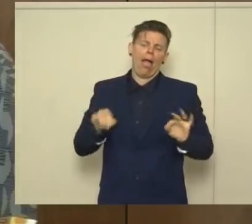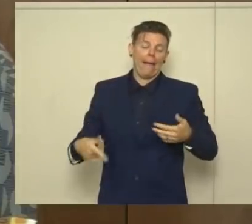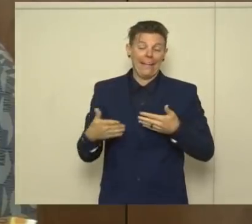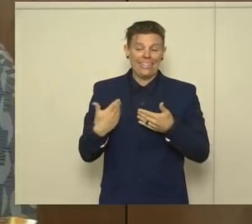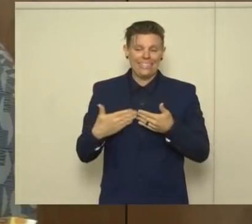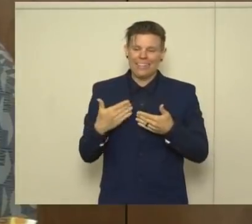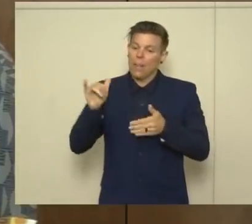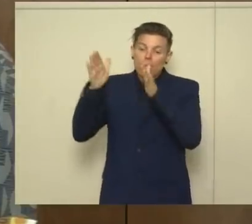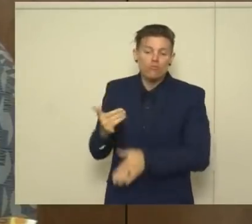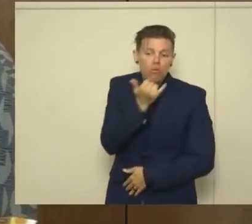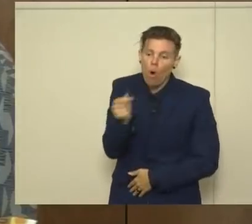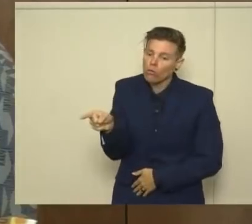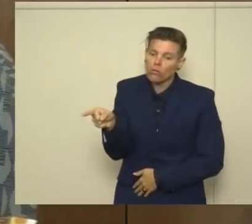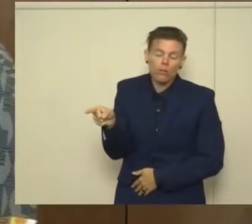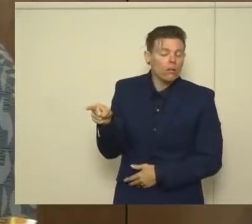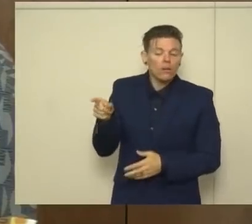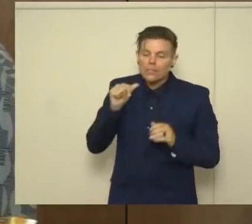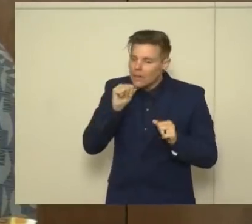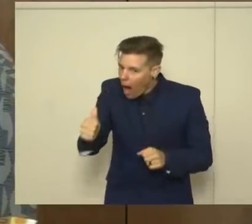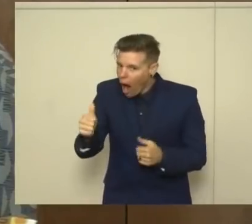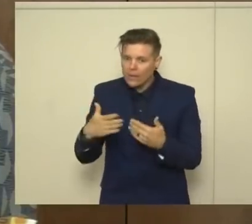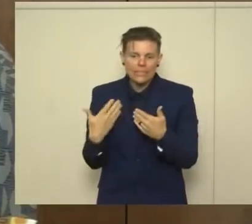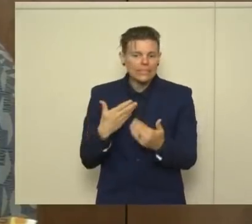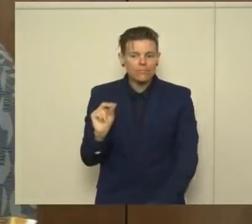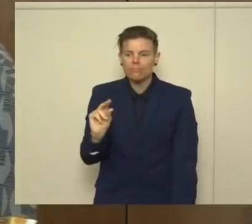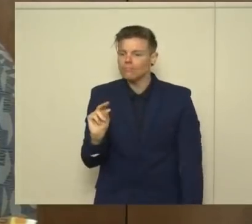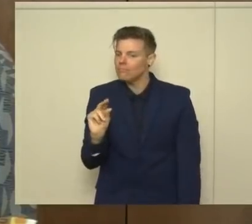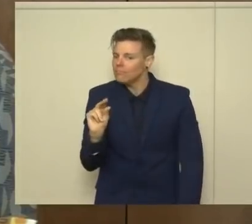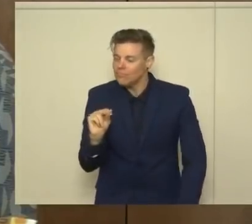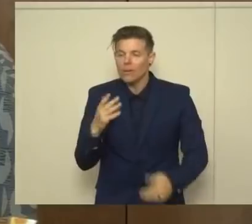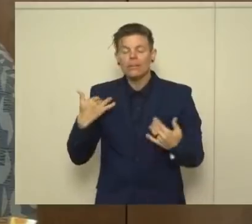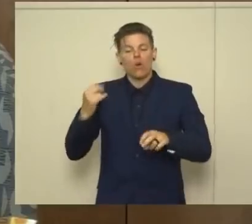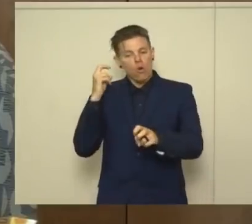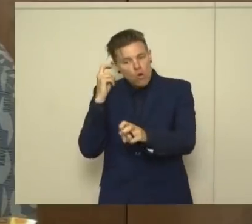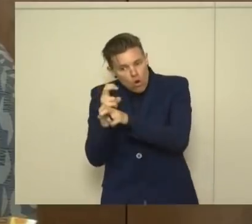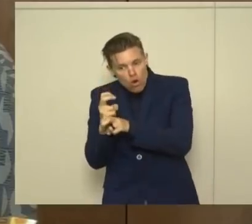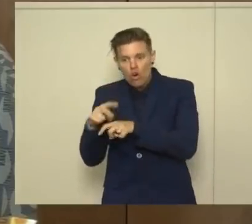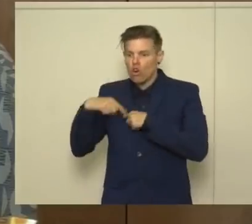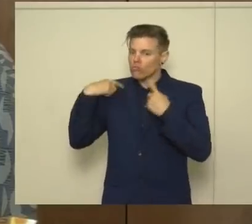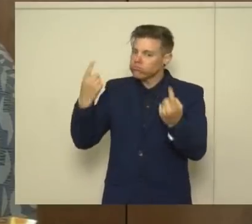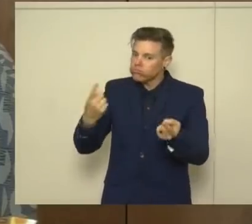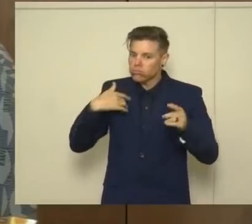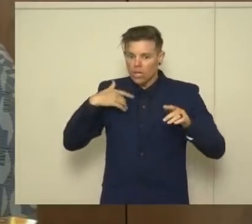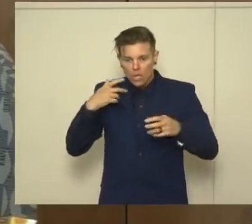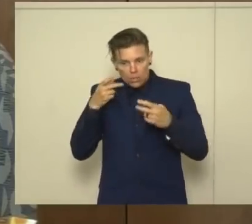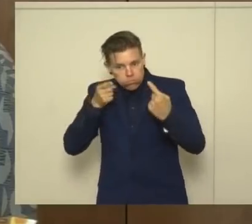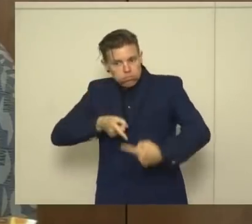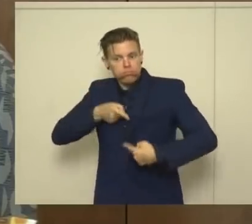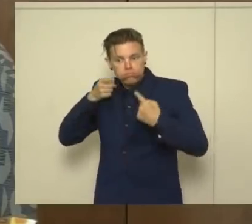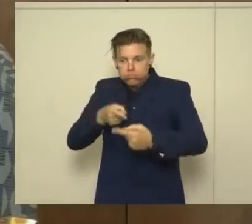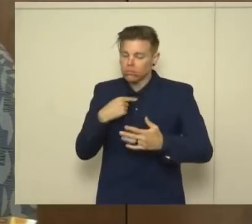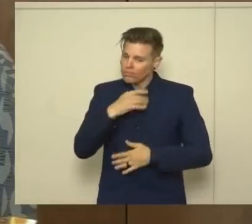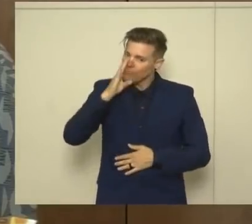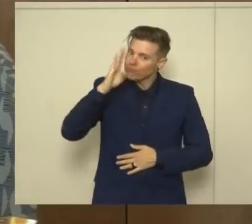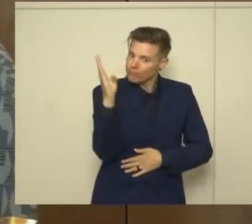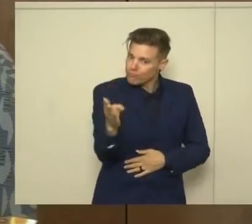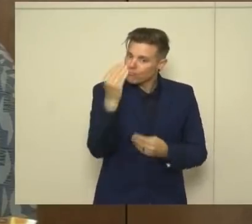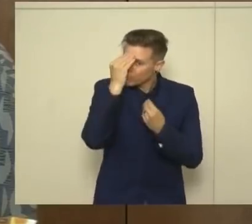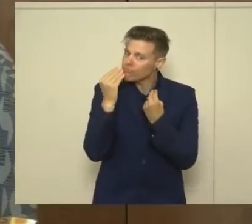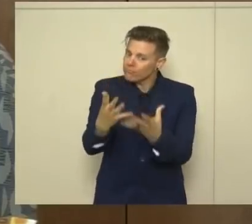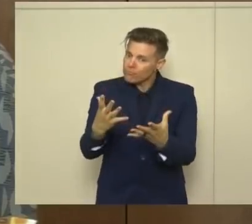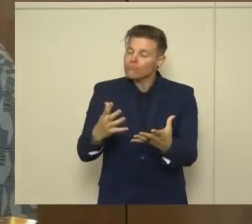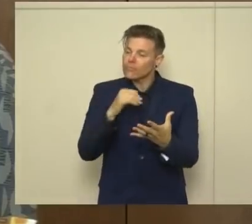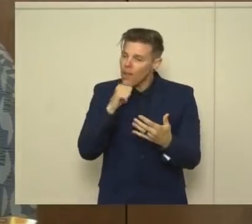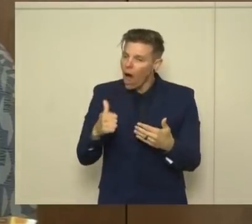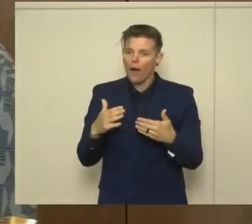this pandemic. And so there are no easy answers here, Chris, and I want to be earnest about that, because I think people want us to give them a